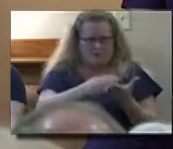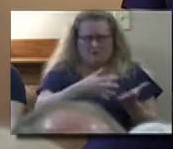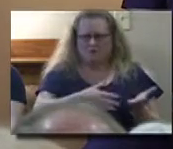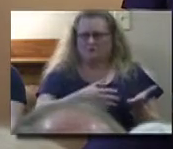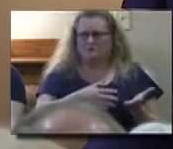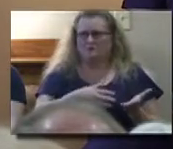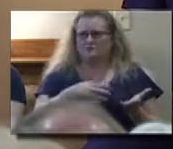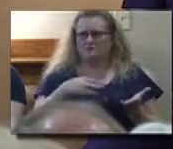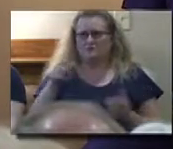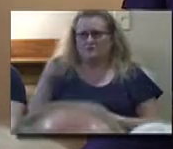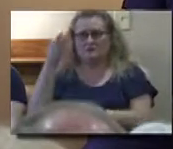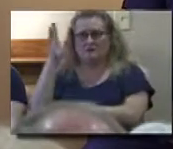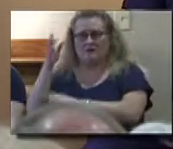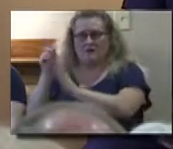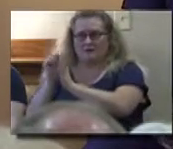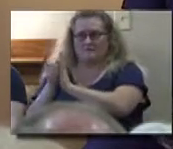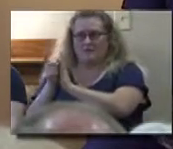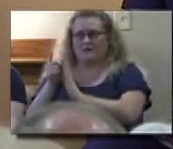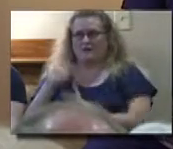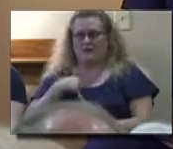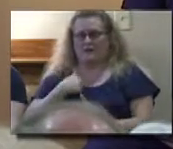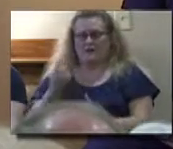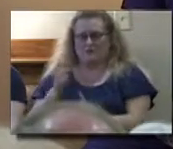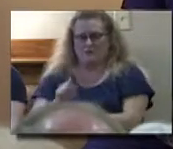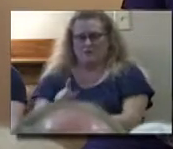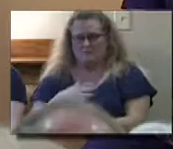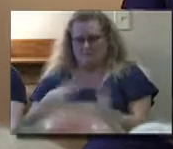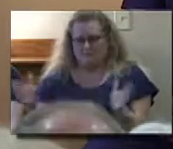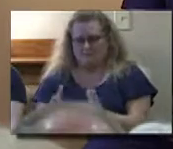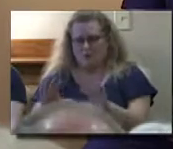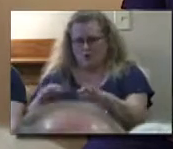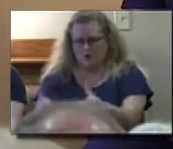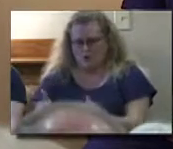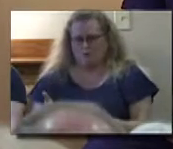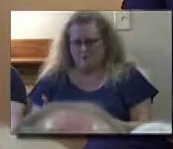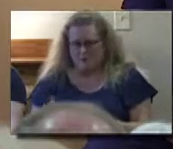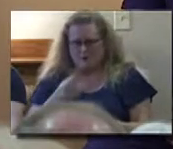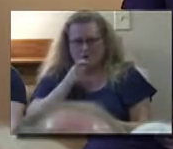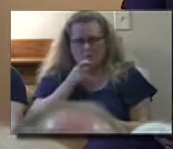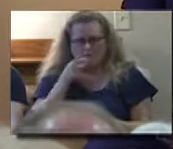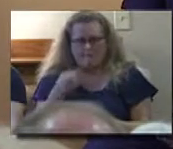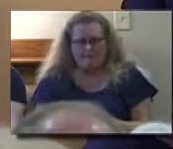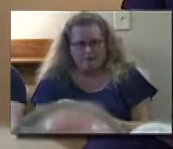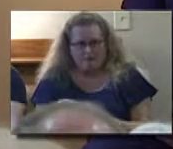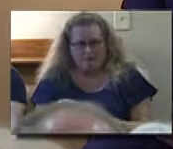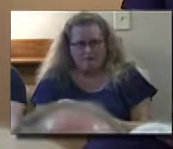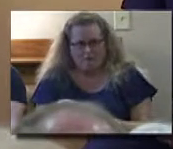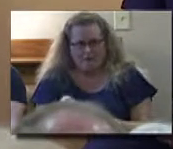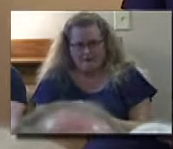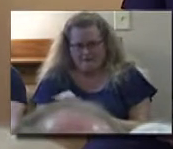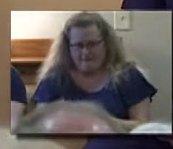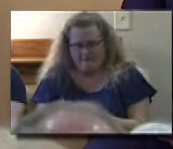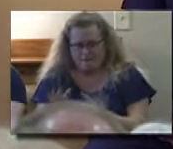Here's a God moment. I go to my small group, and who's sitting in my circle?